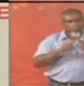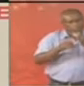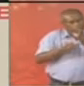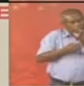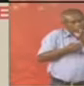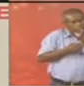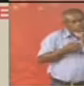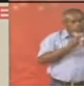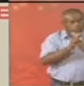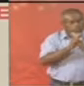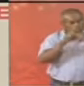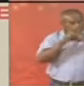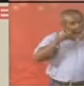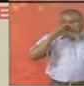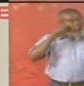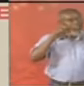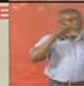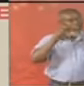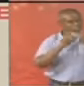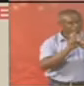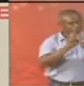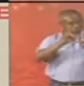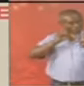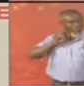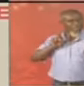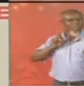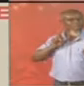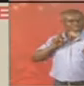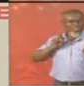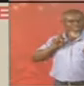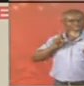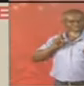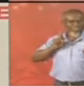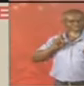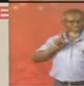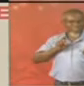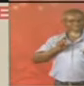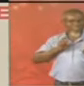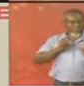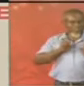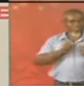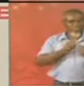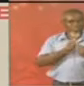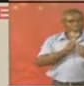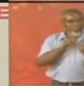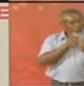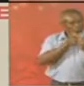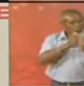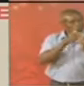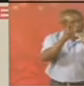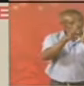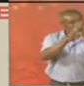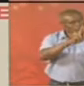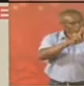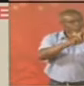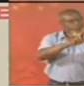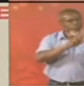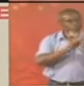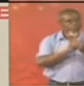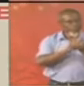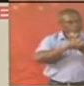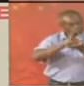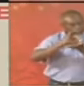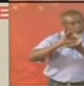physical distancing, and the use of all the other non-pharmaceutical intervention measures.